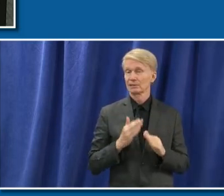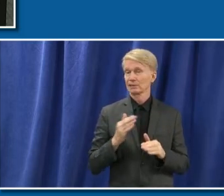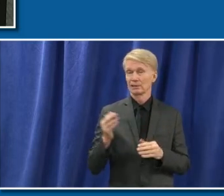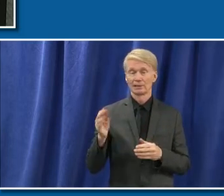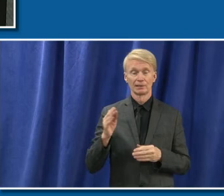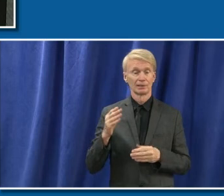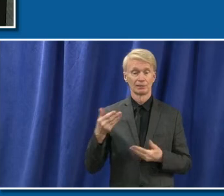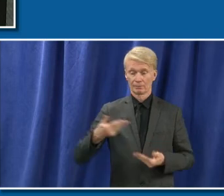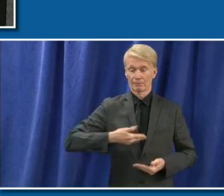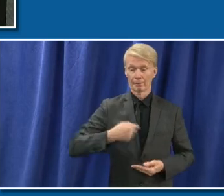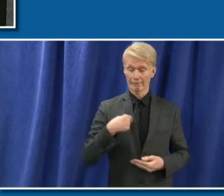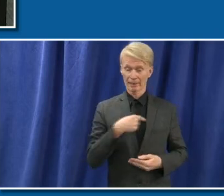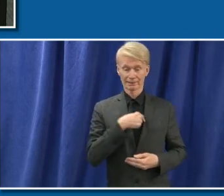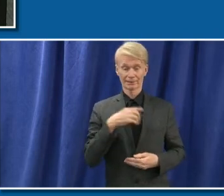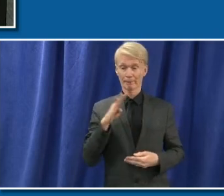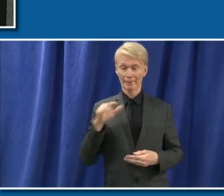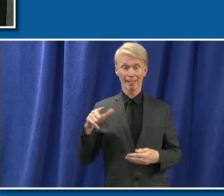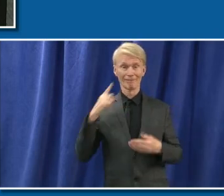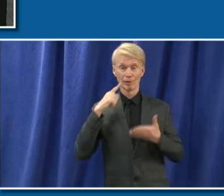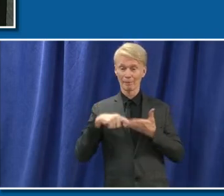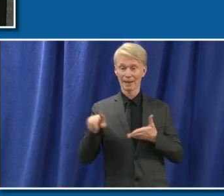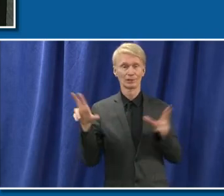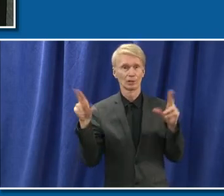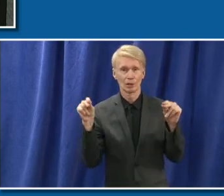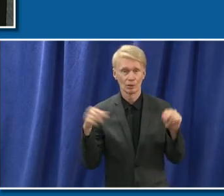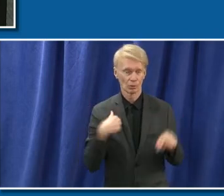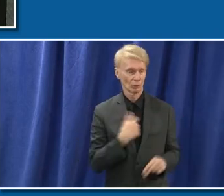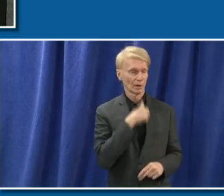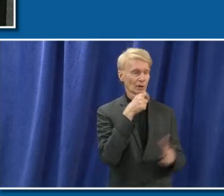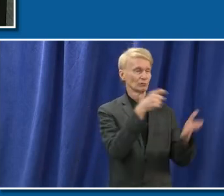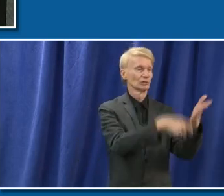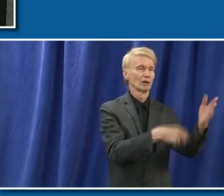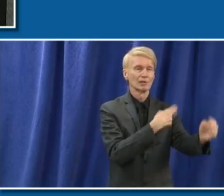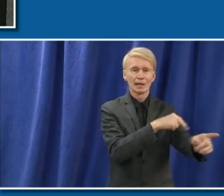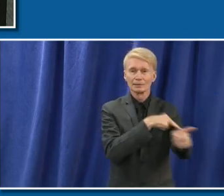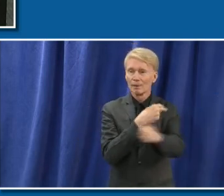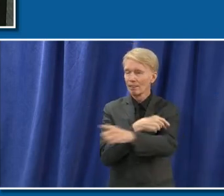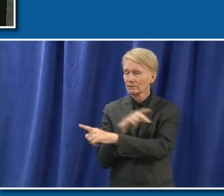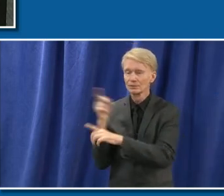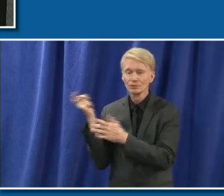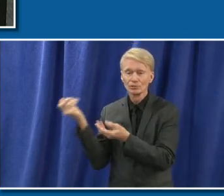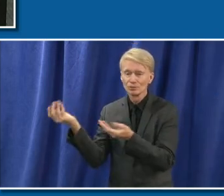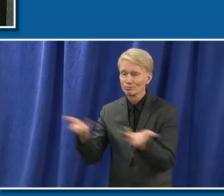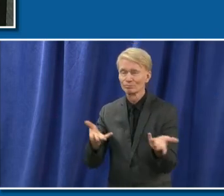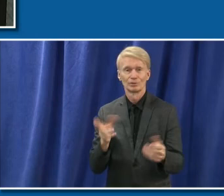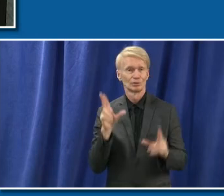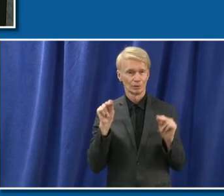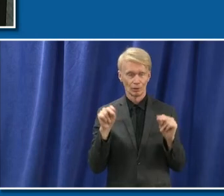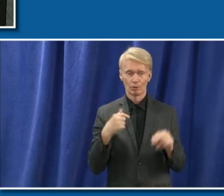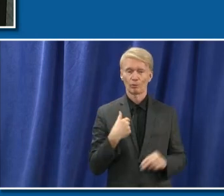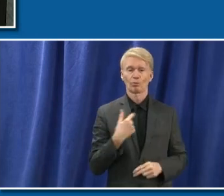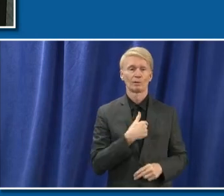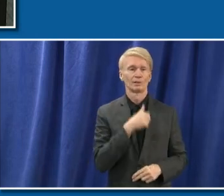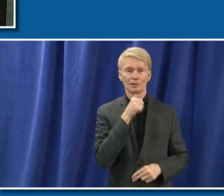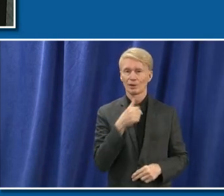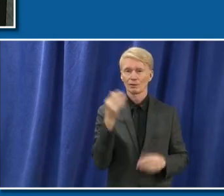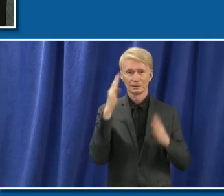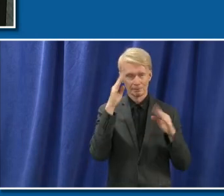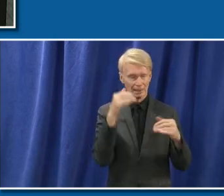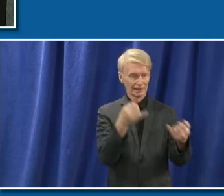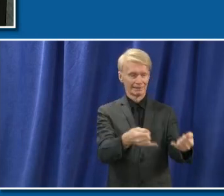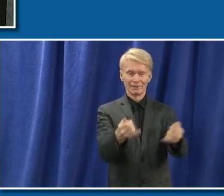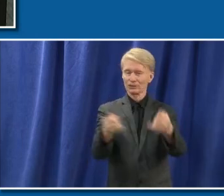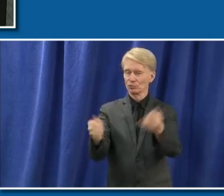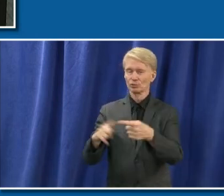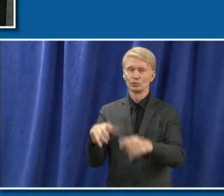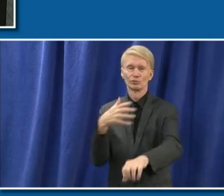this vaccine. We will not be charging providers when we give it to them, and the individuals will not be charged. That said, it is